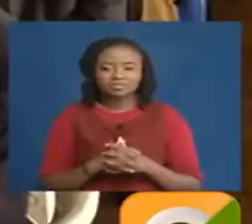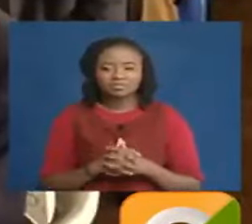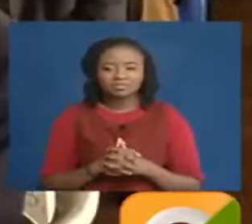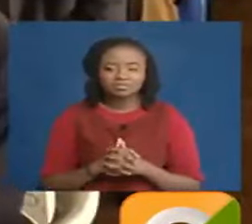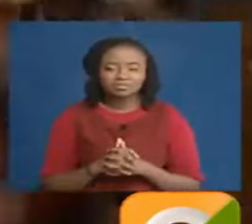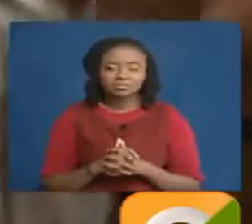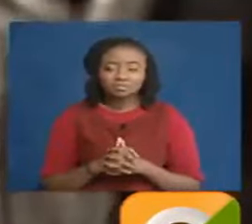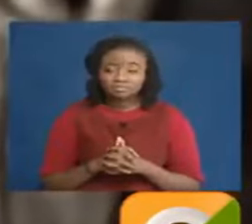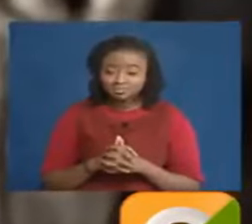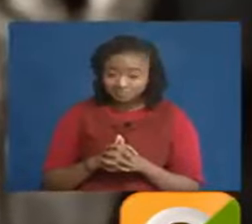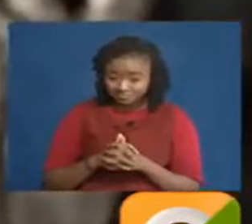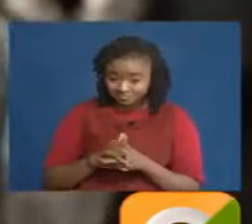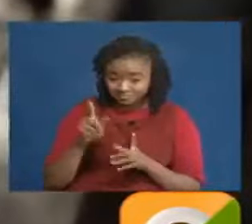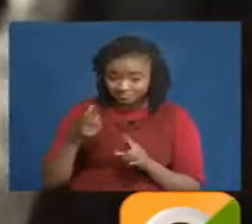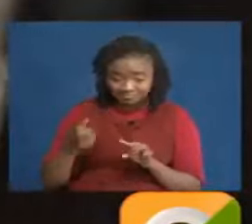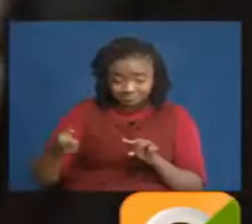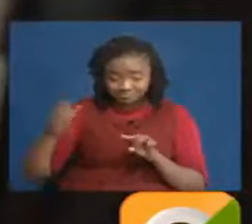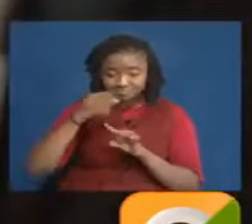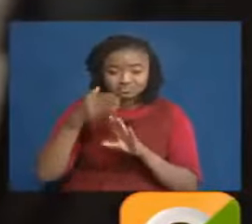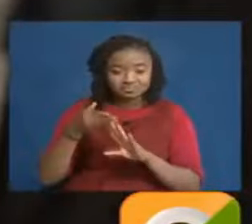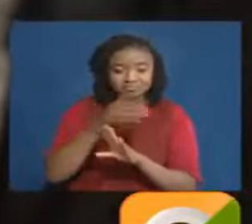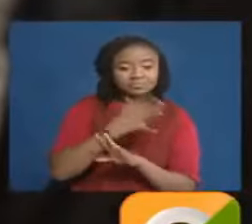1,870,493. That was an increase of